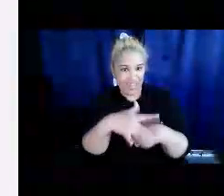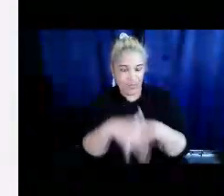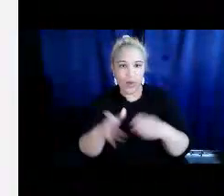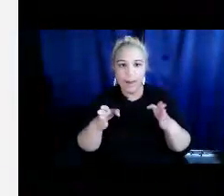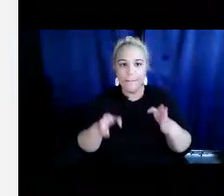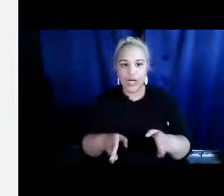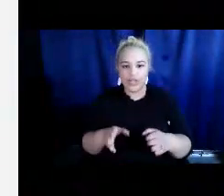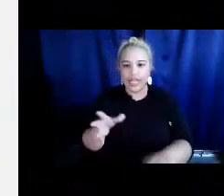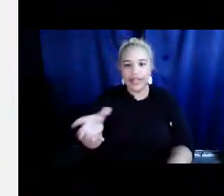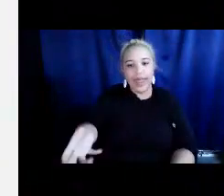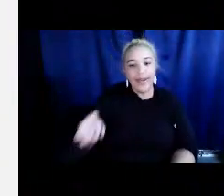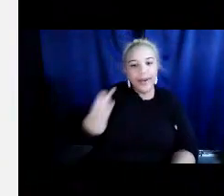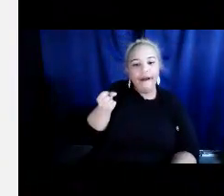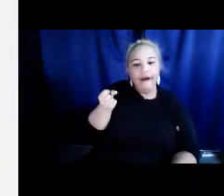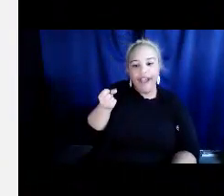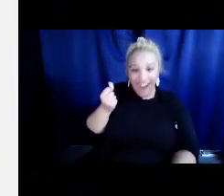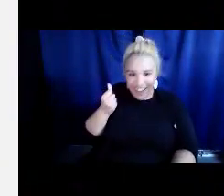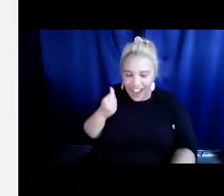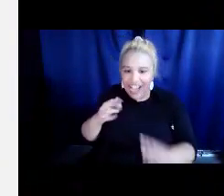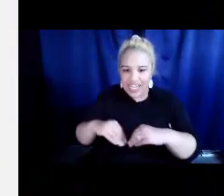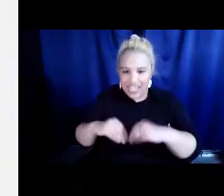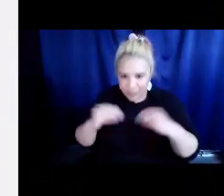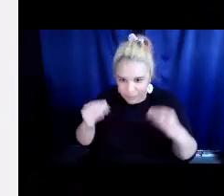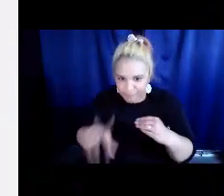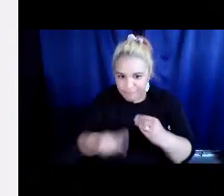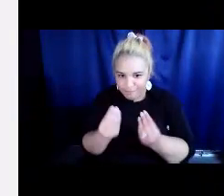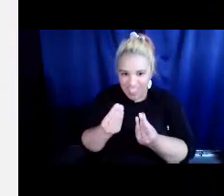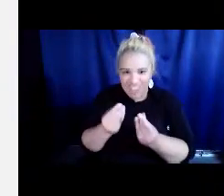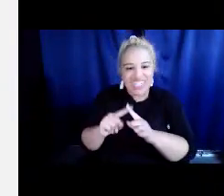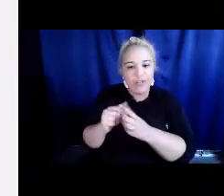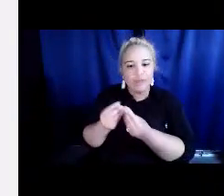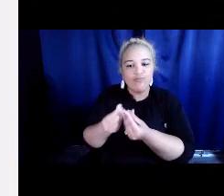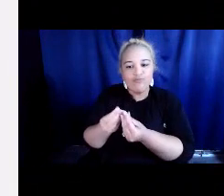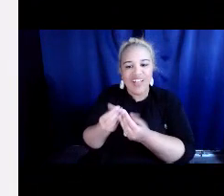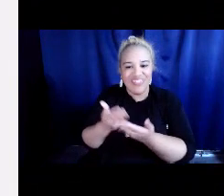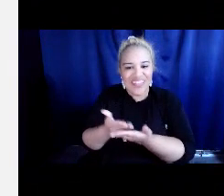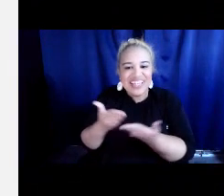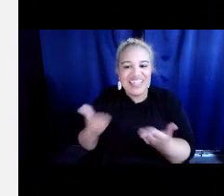Heading over to the northwest region of the state, Souter Village in Archbold,